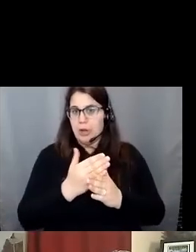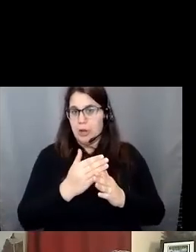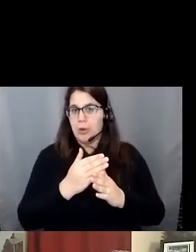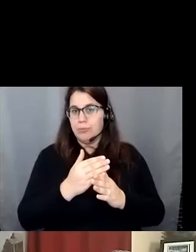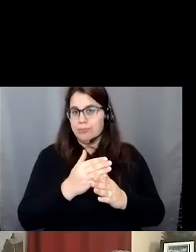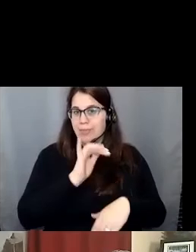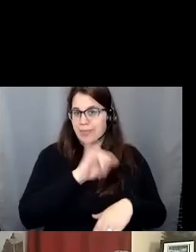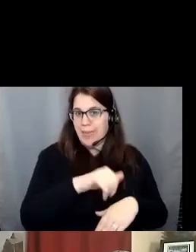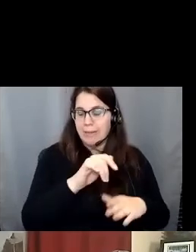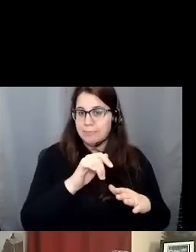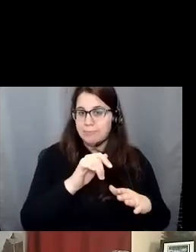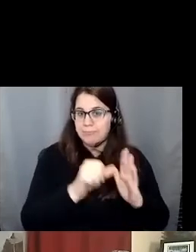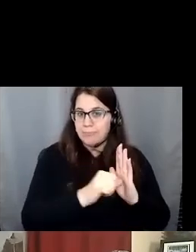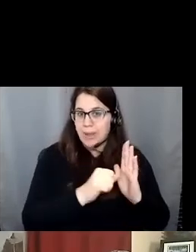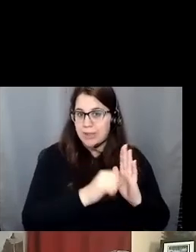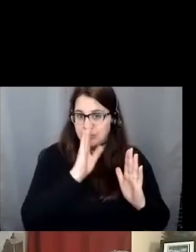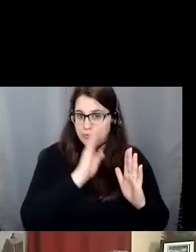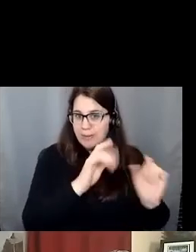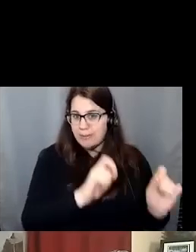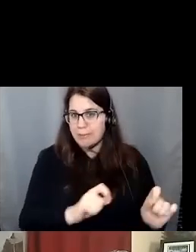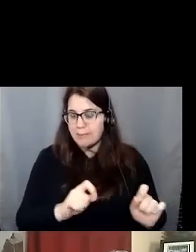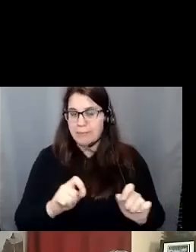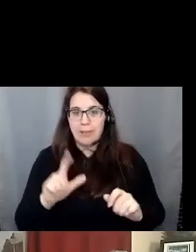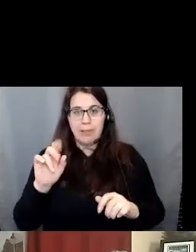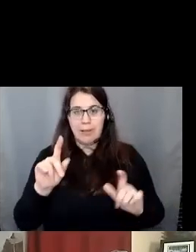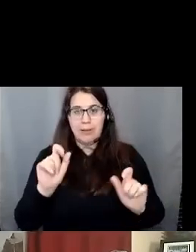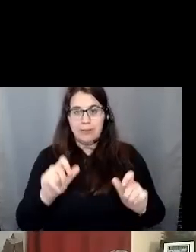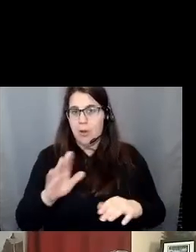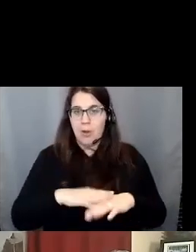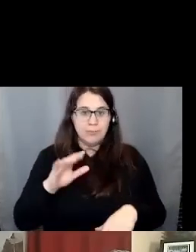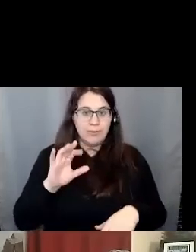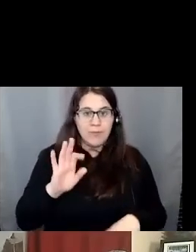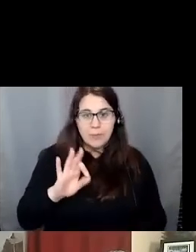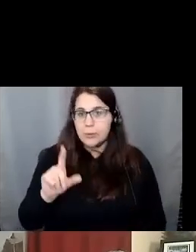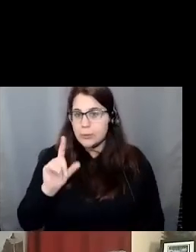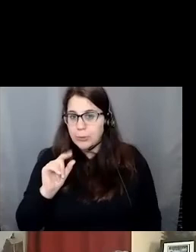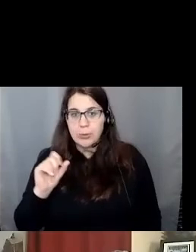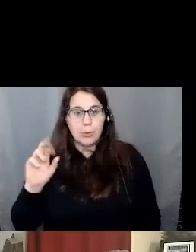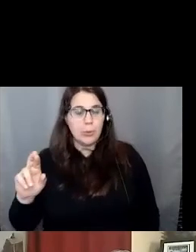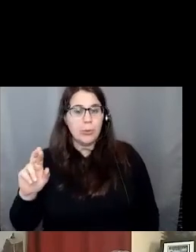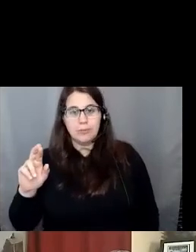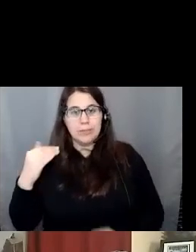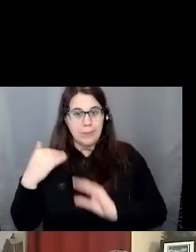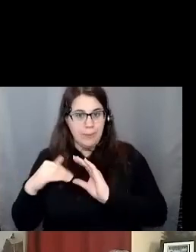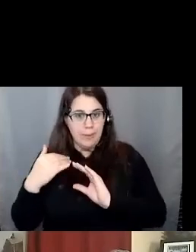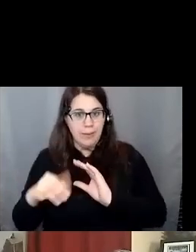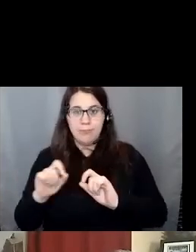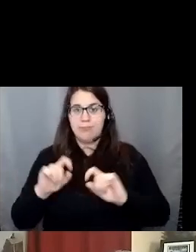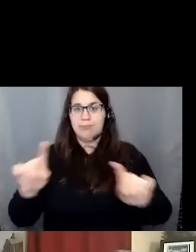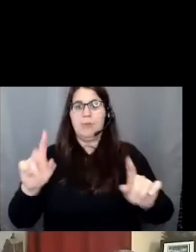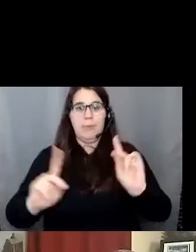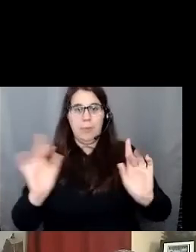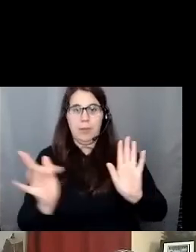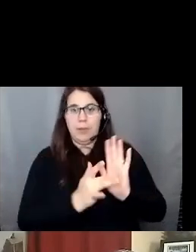directly to this page on each of those social media or an email that can be seen by people. And